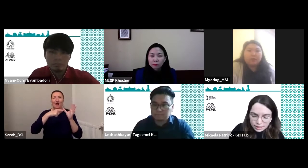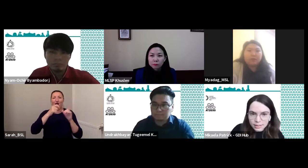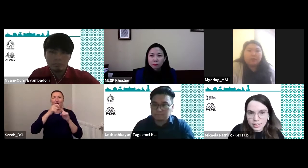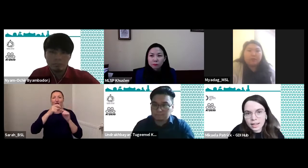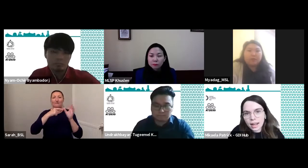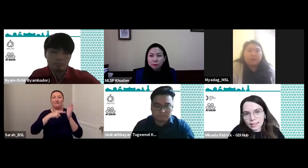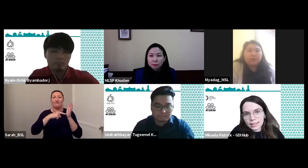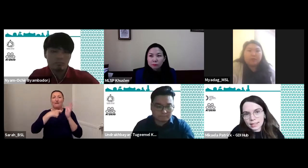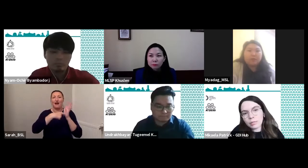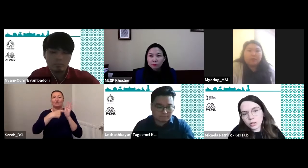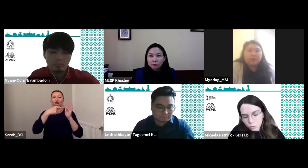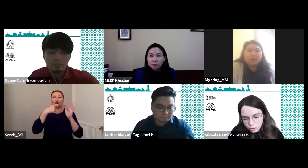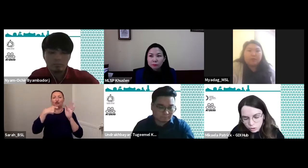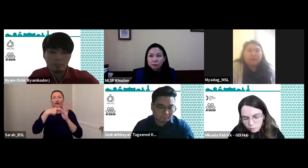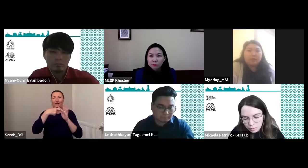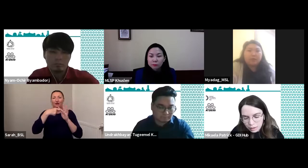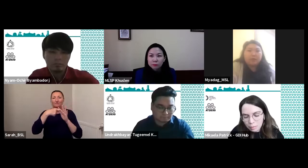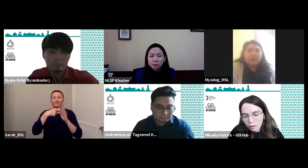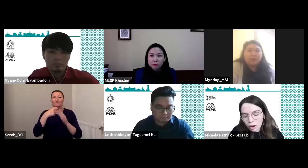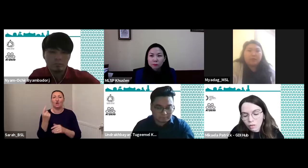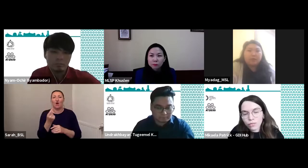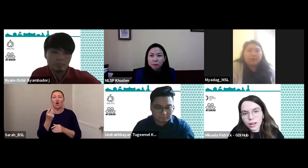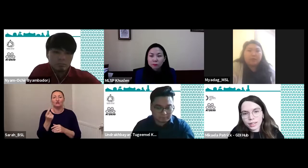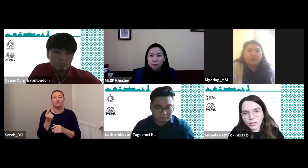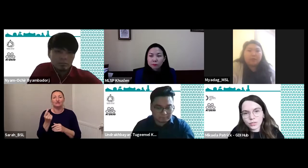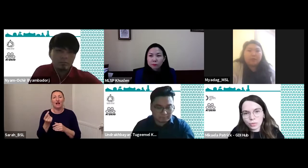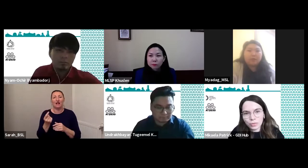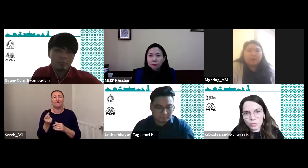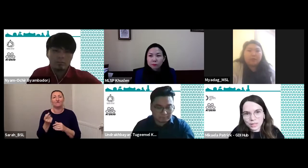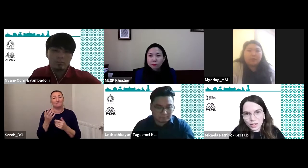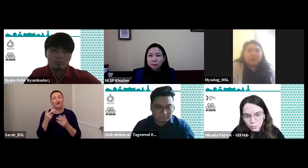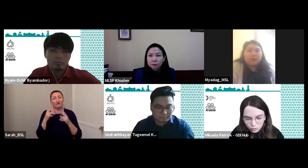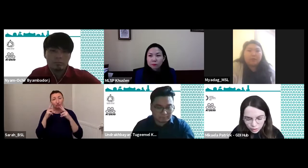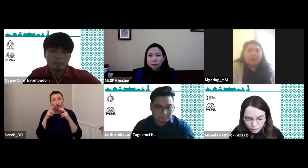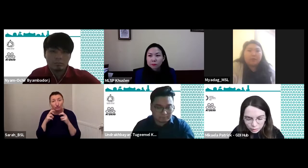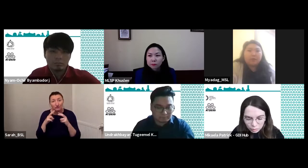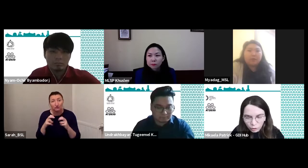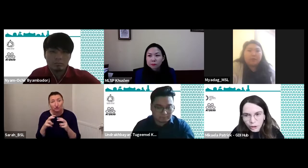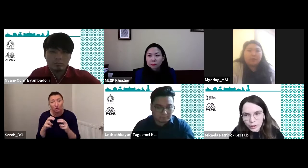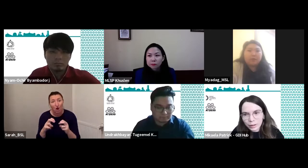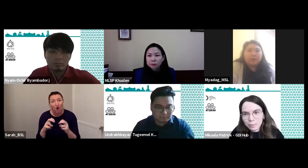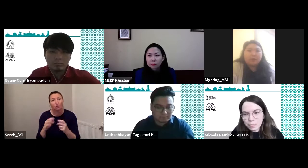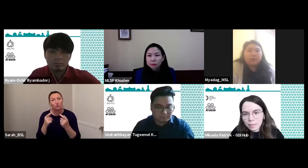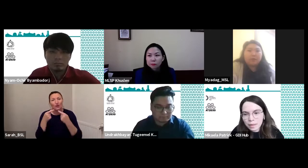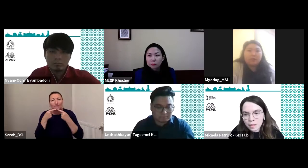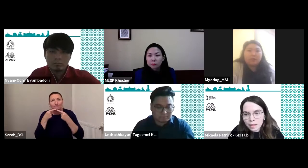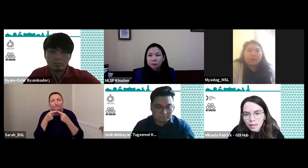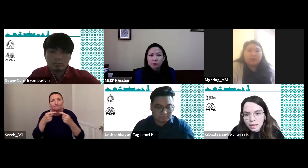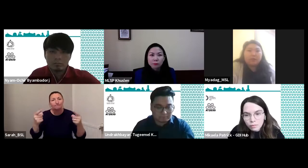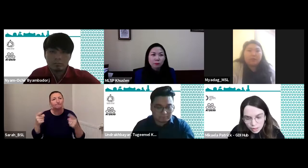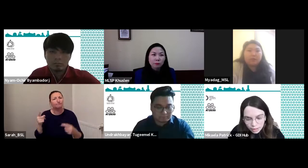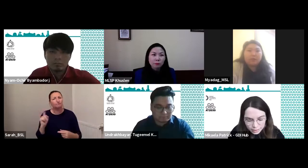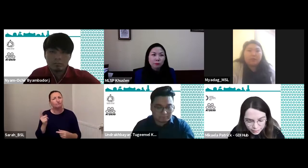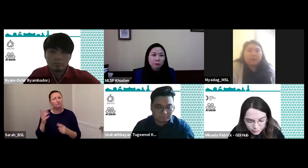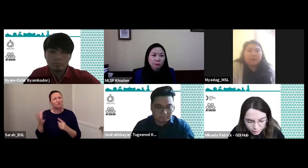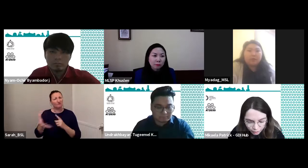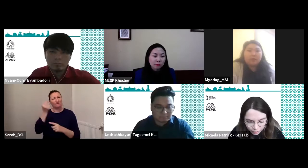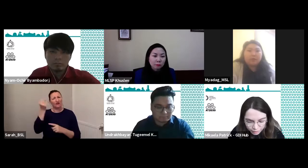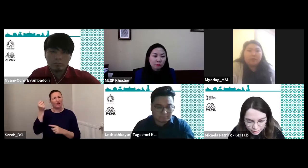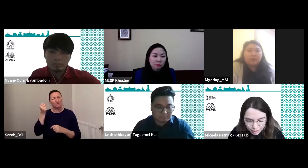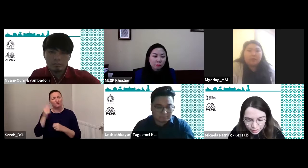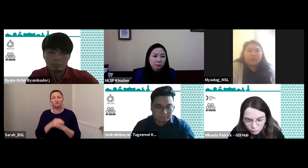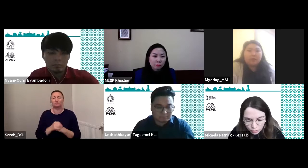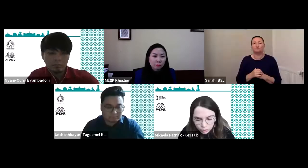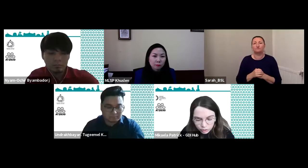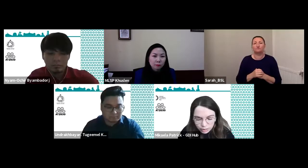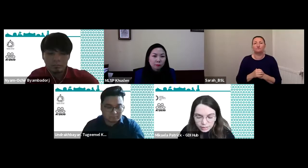case studies. And today I'm going to talk to you a bit about our findings from the research we've done in Mongolia. Firstly, I'd